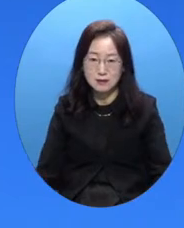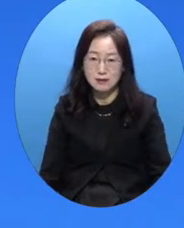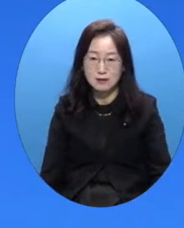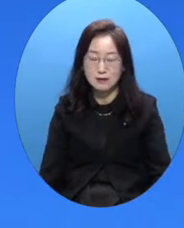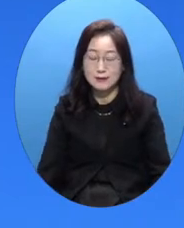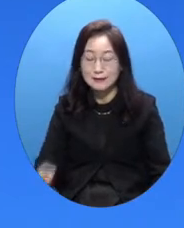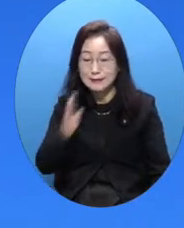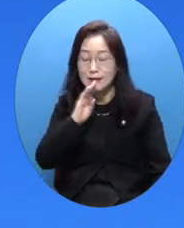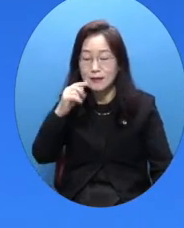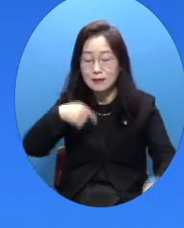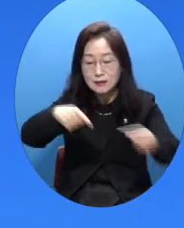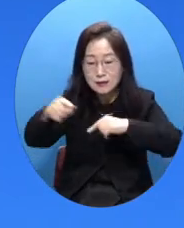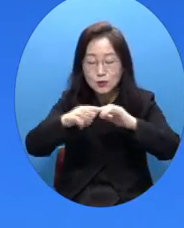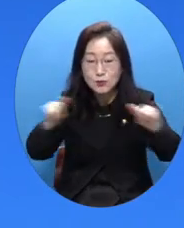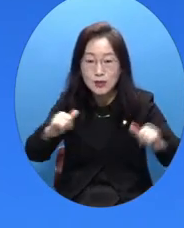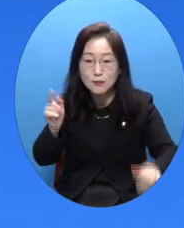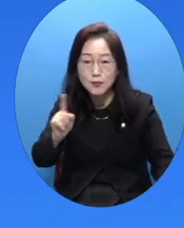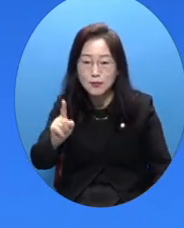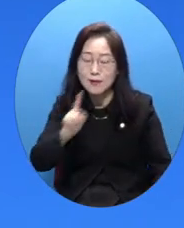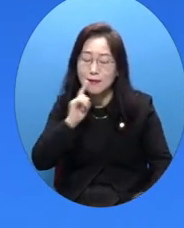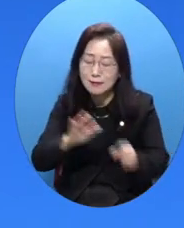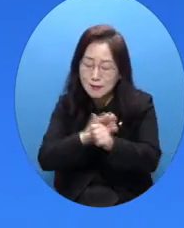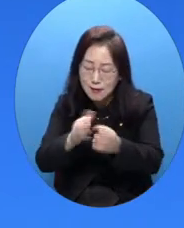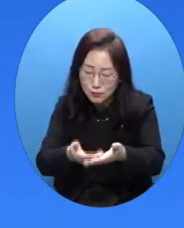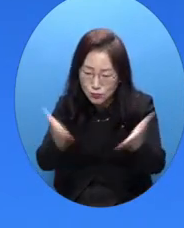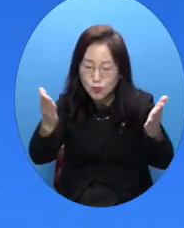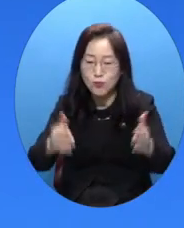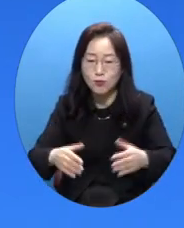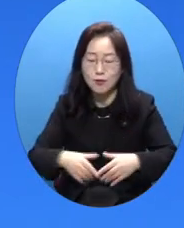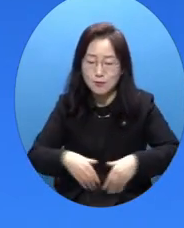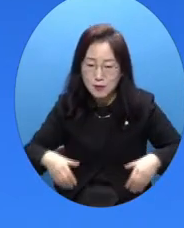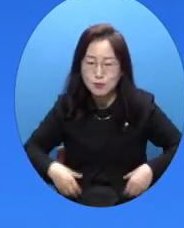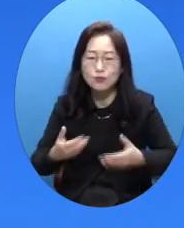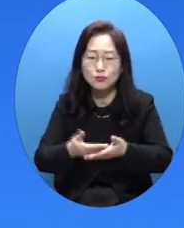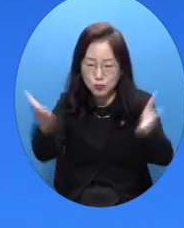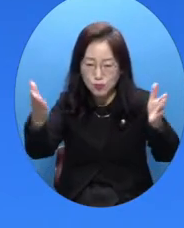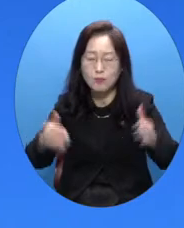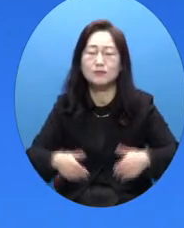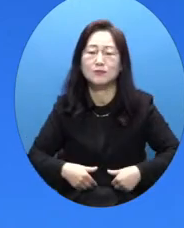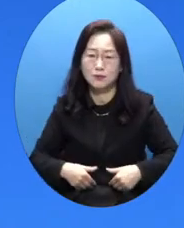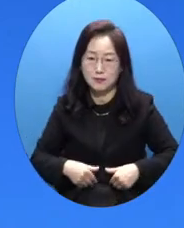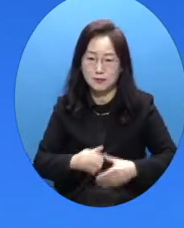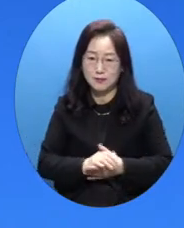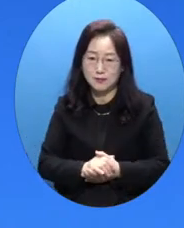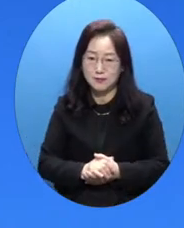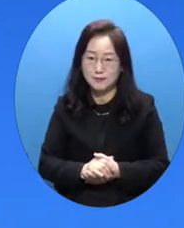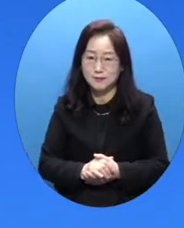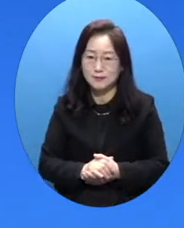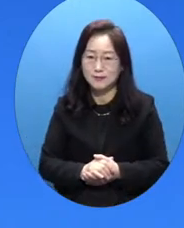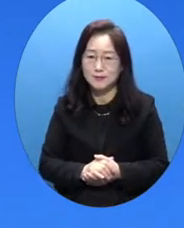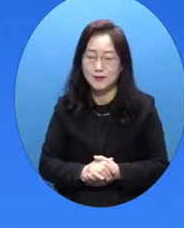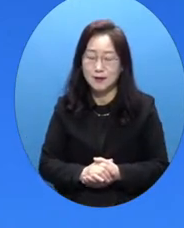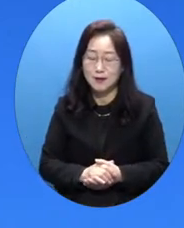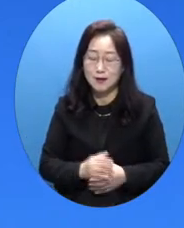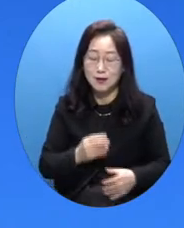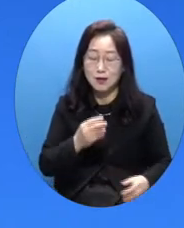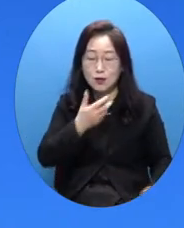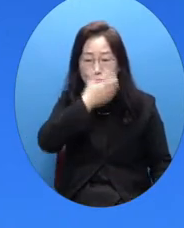would fall down someday it will come back to you let's pass though let's share with one another